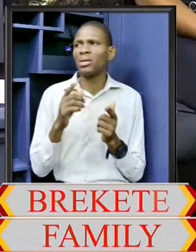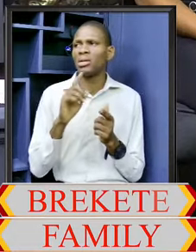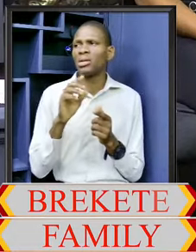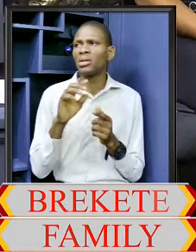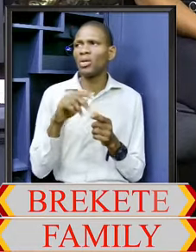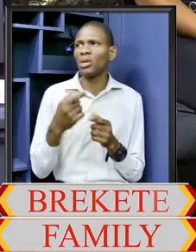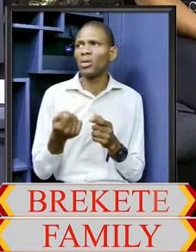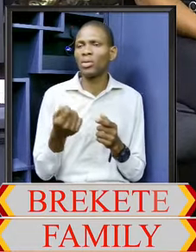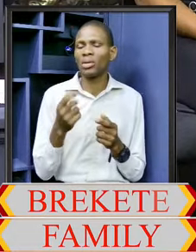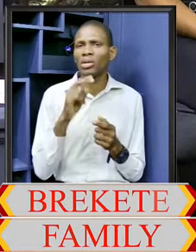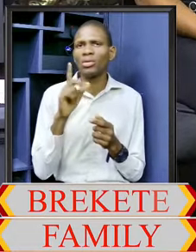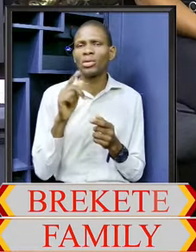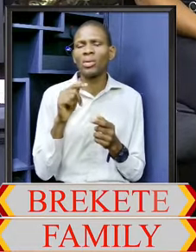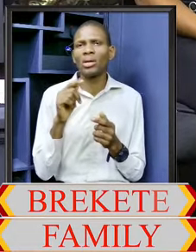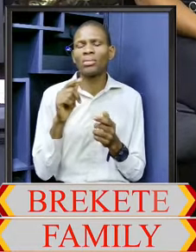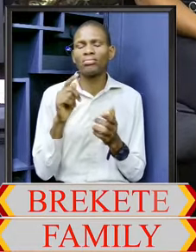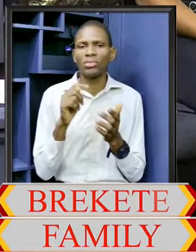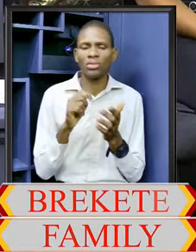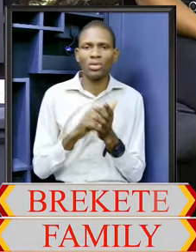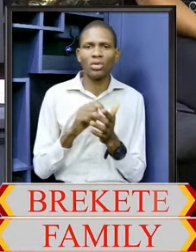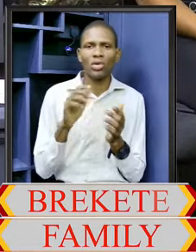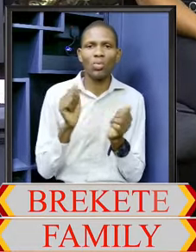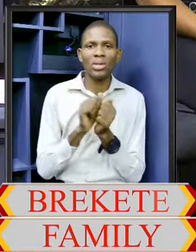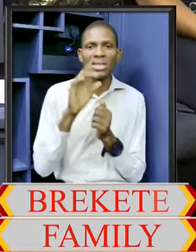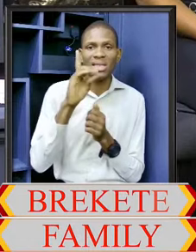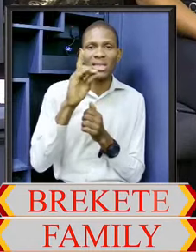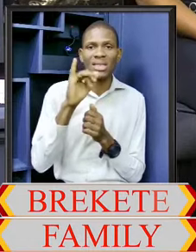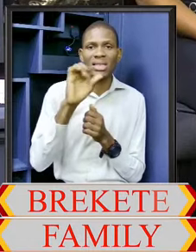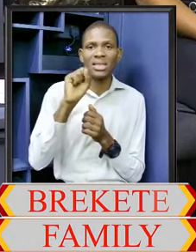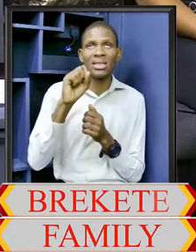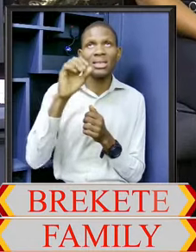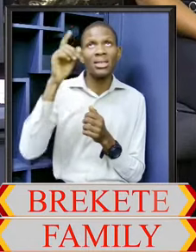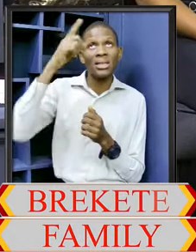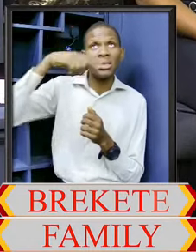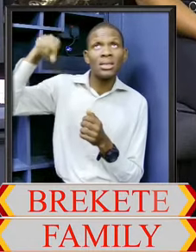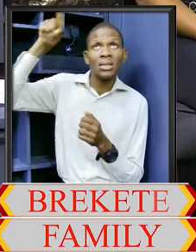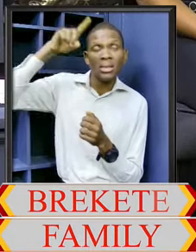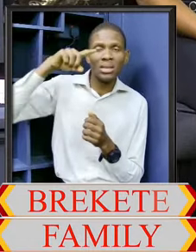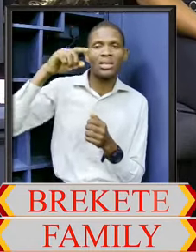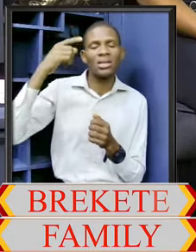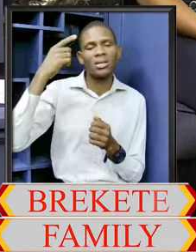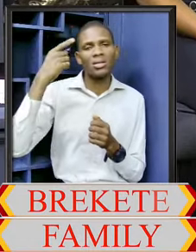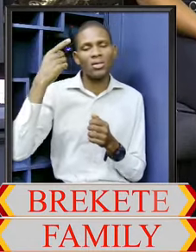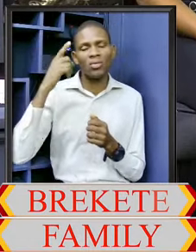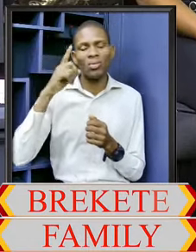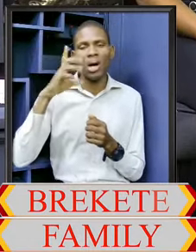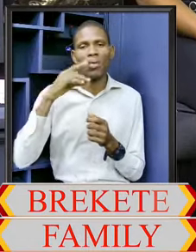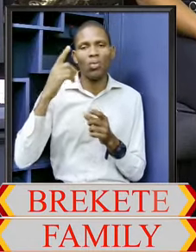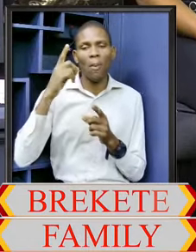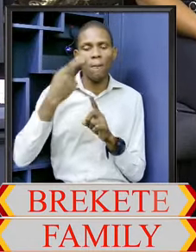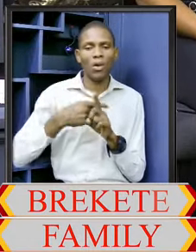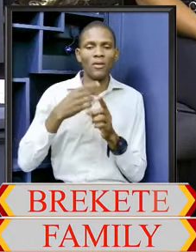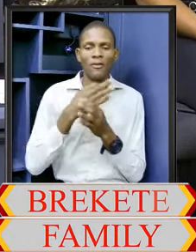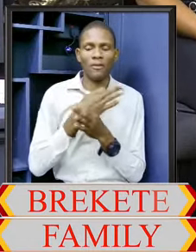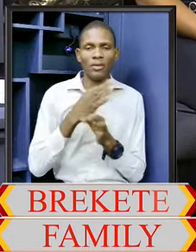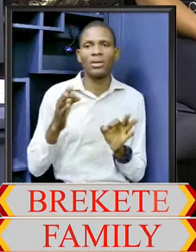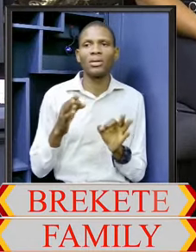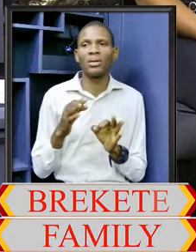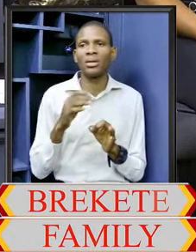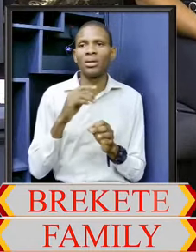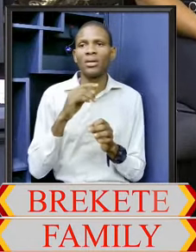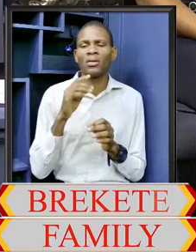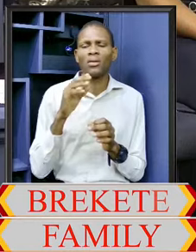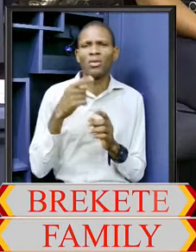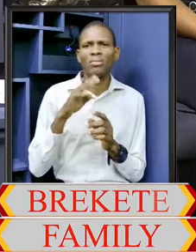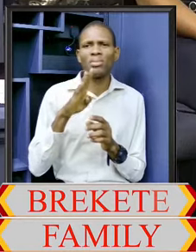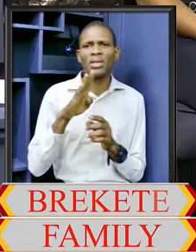dish, accessories, and 1 month free subscription for the highest bouquet. When you think of